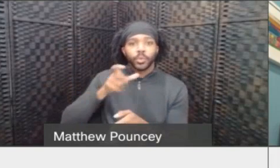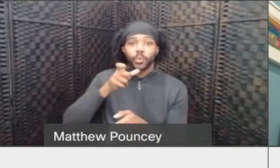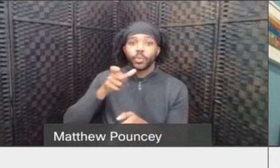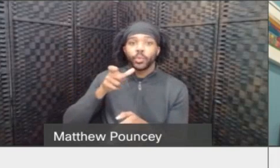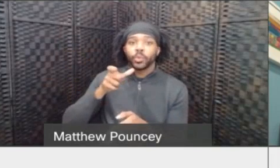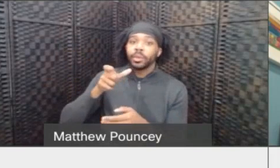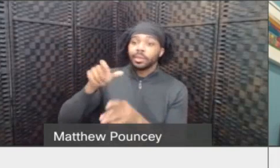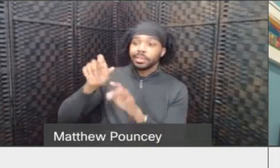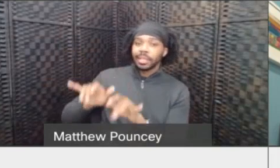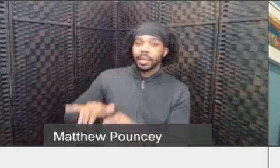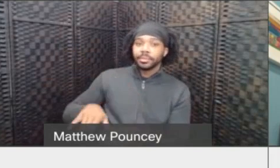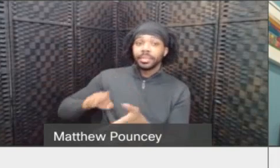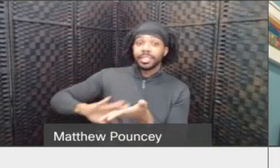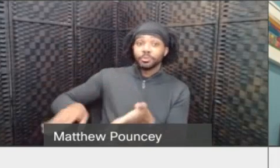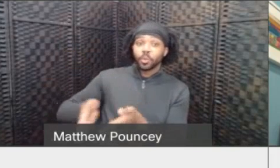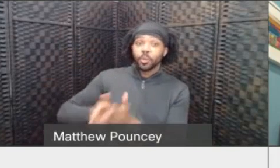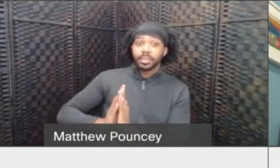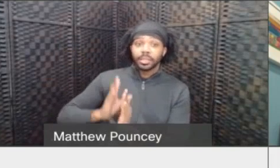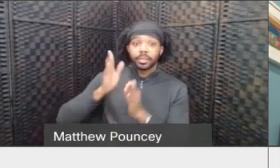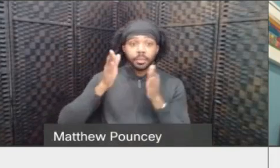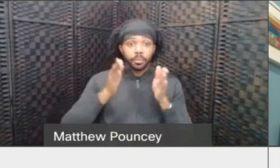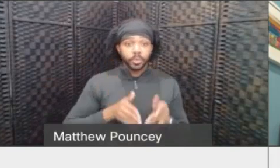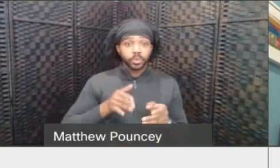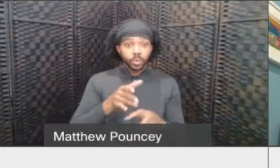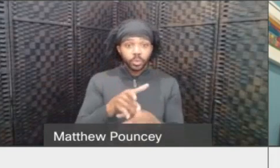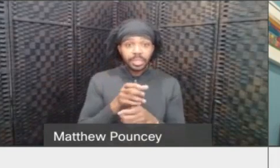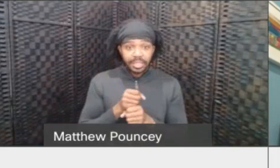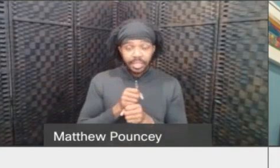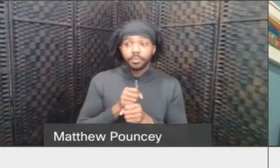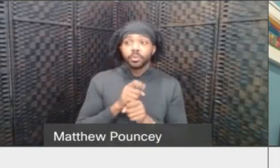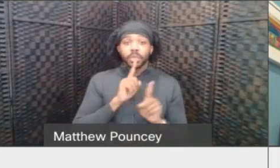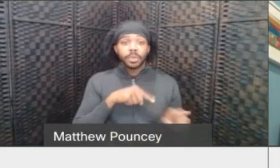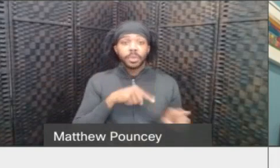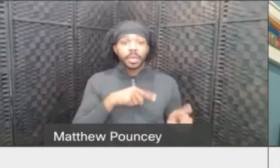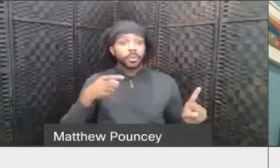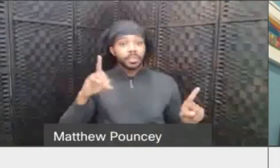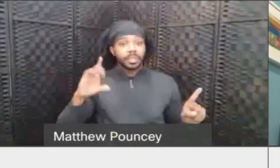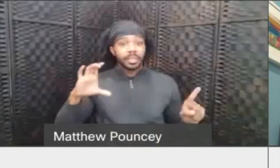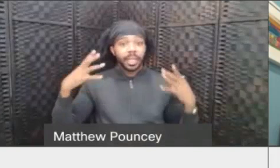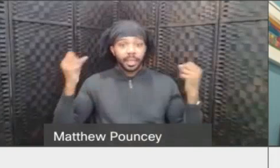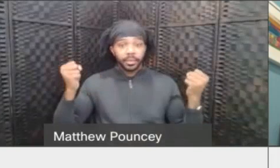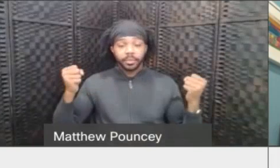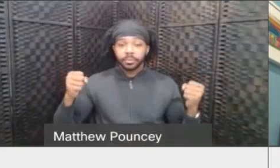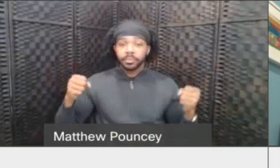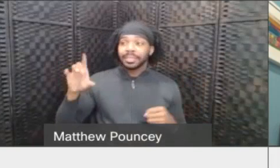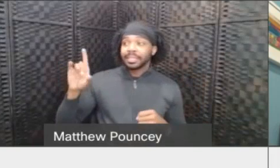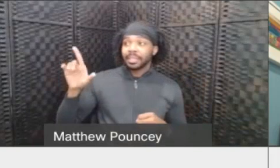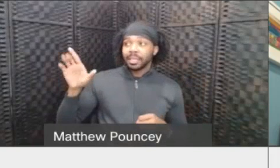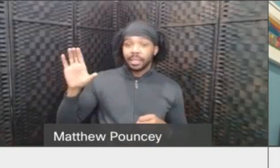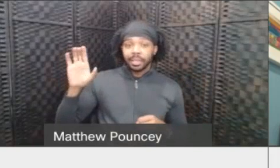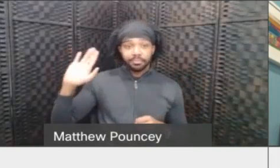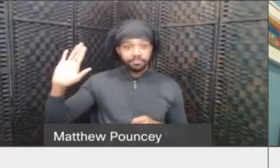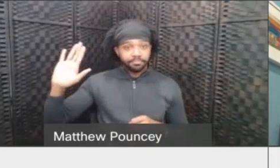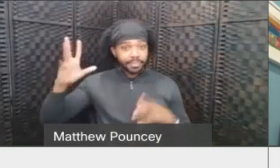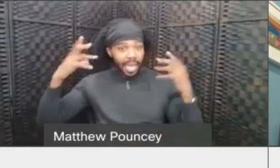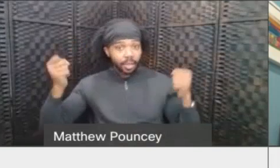exemption request and the person who receives the response from DC Health. DC Health does not